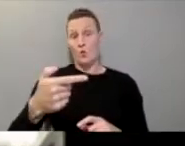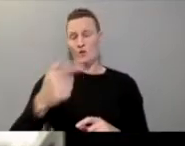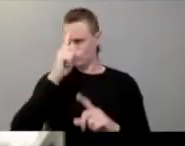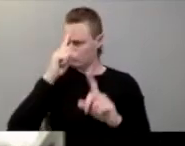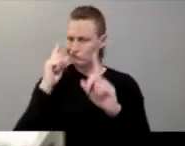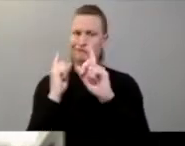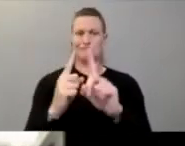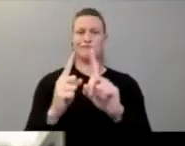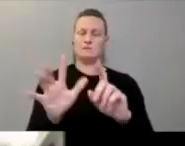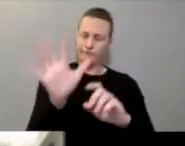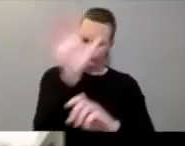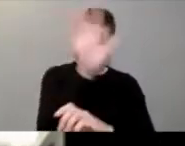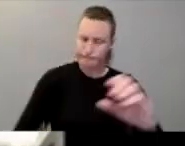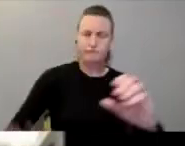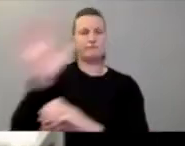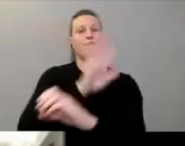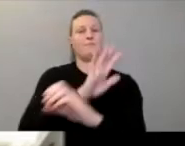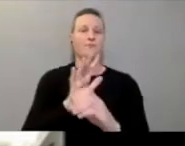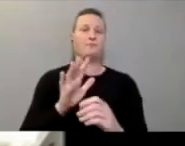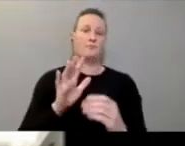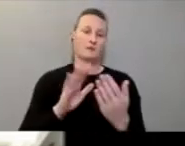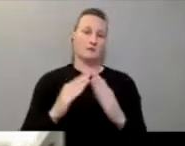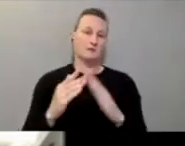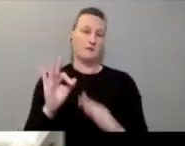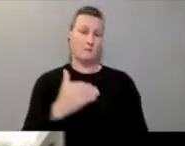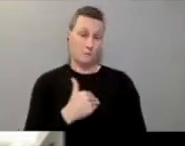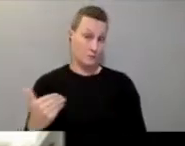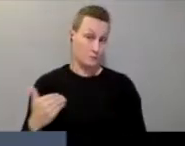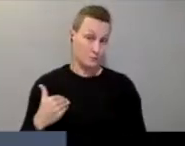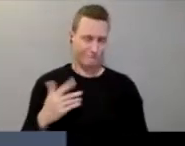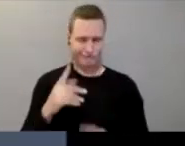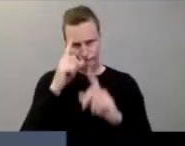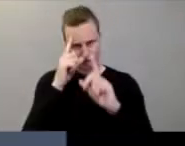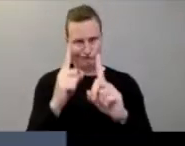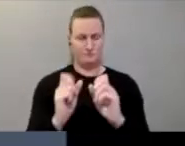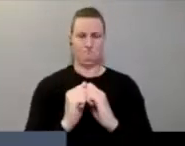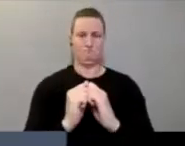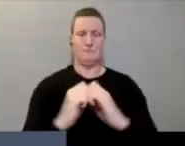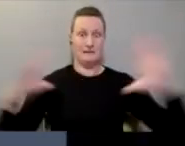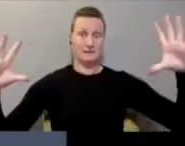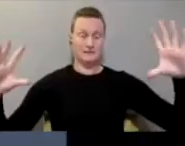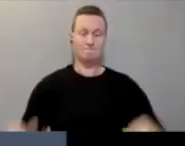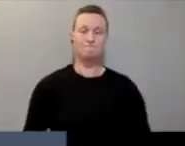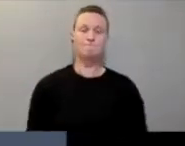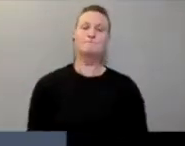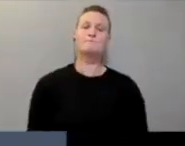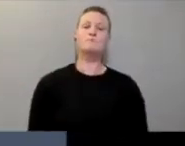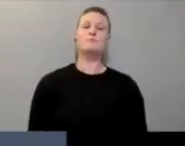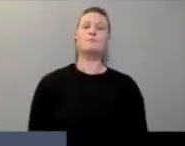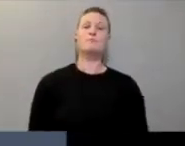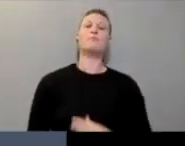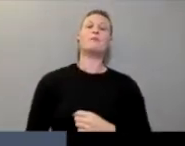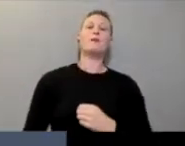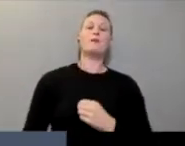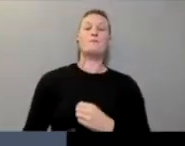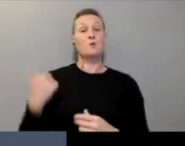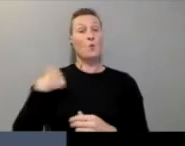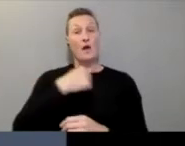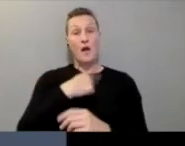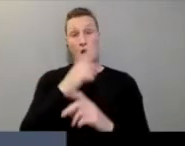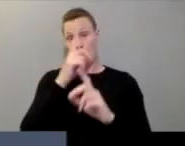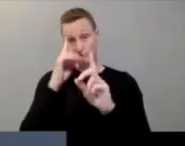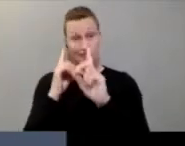and projects in all different parts of the city. Next slide, please. The mandate of Nuit Blanche